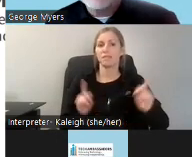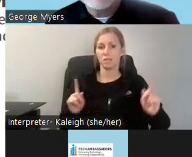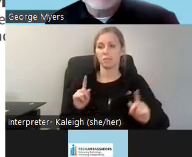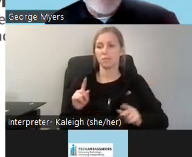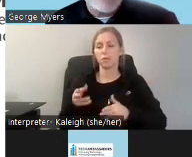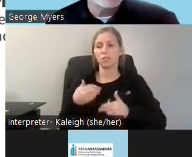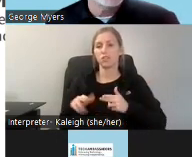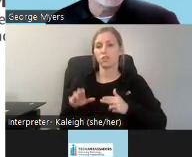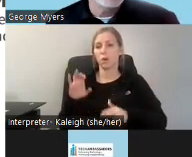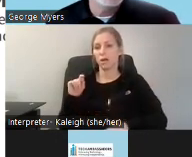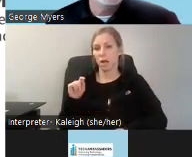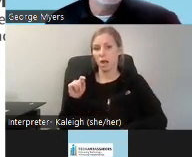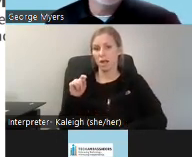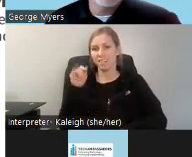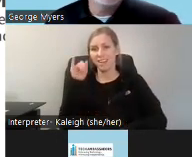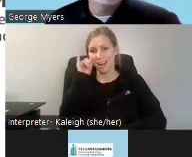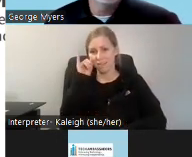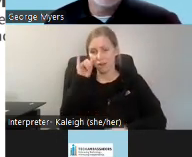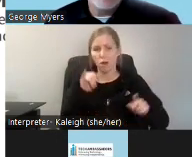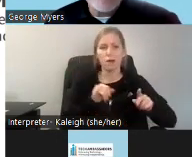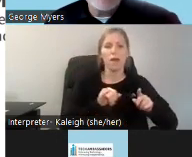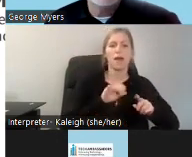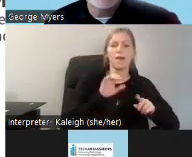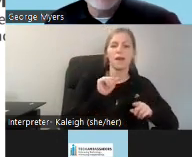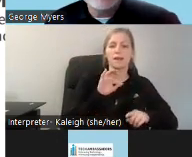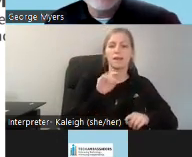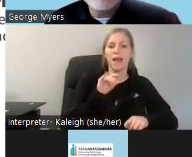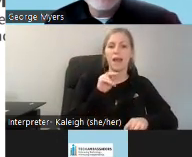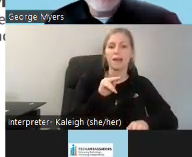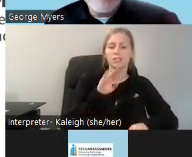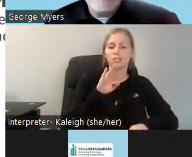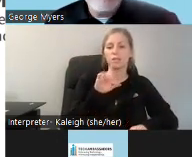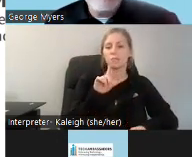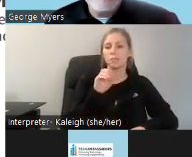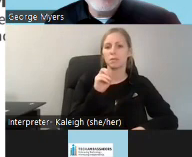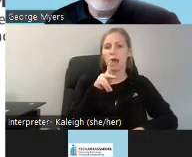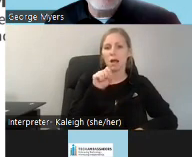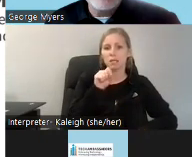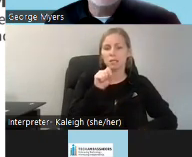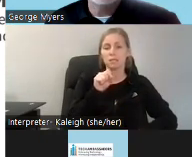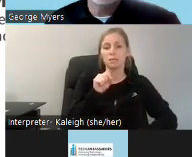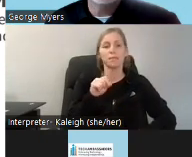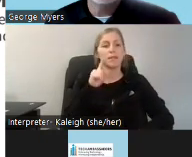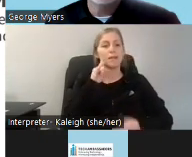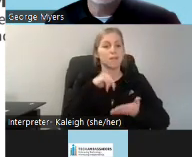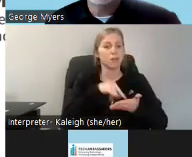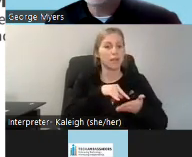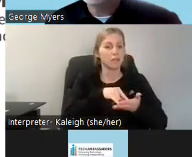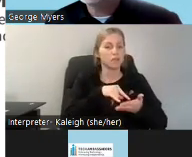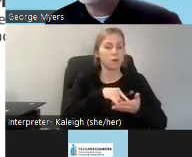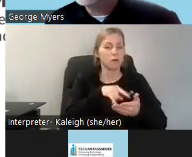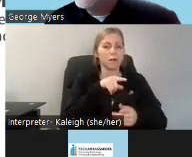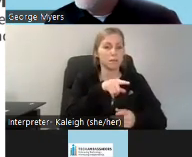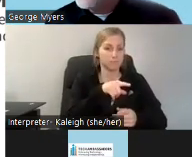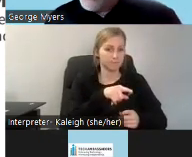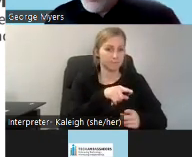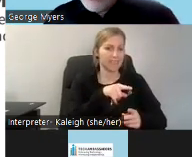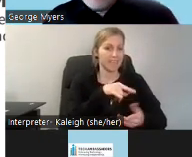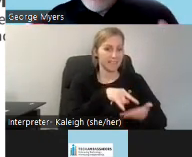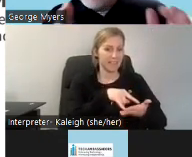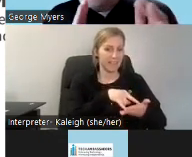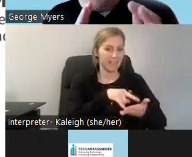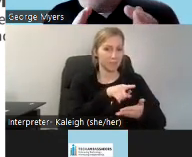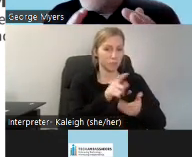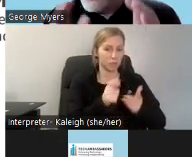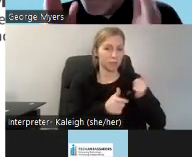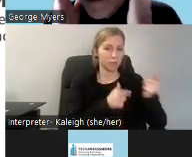called action blocks. Okay, so on an Android, the big difference here is,